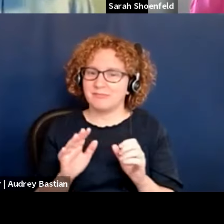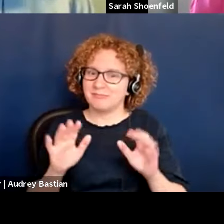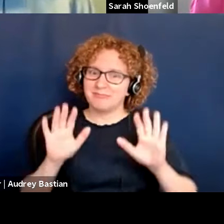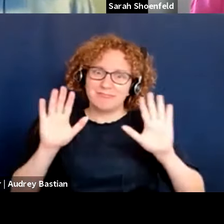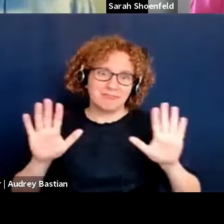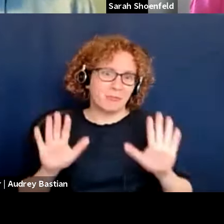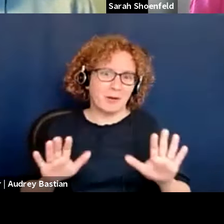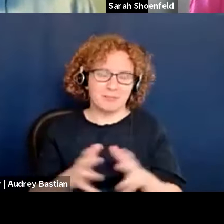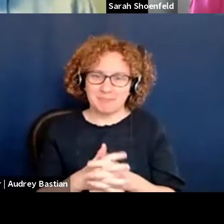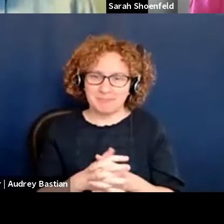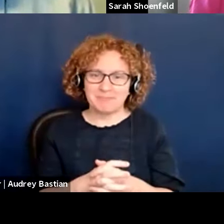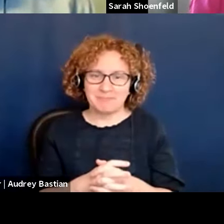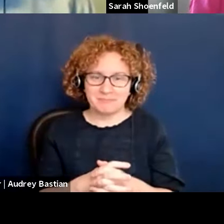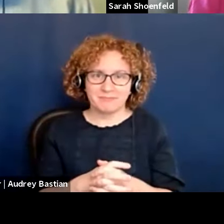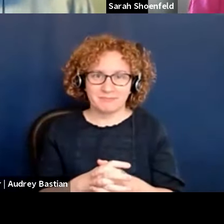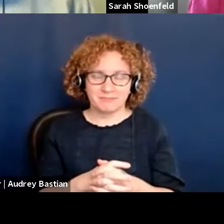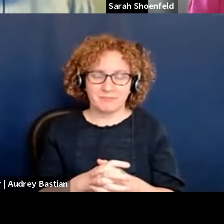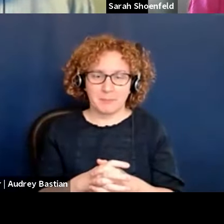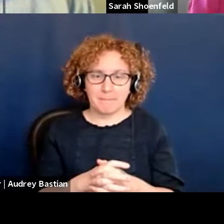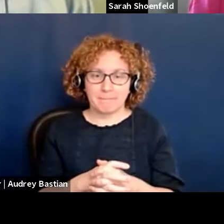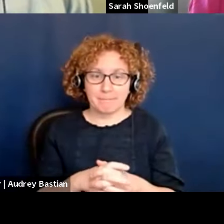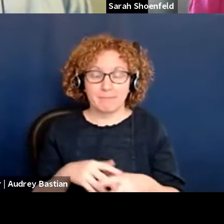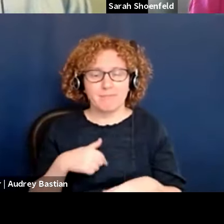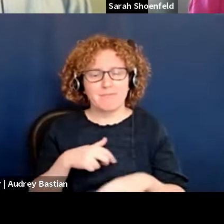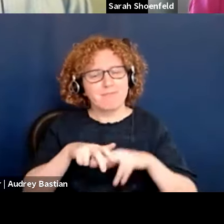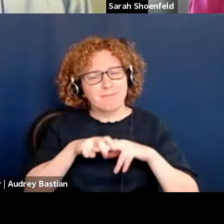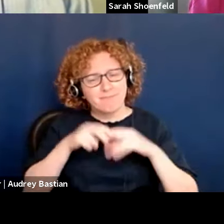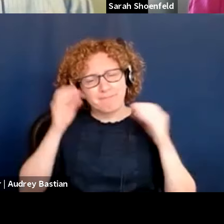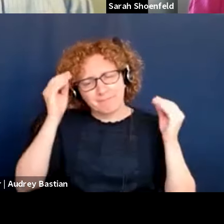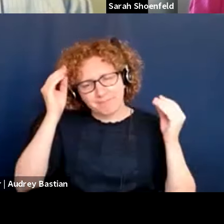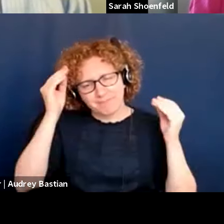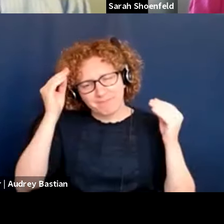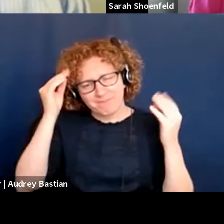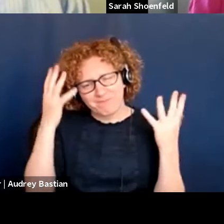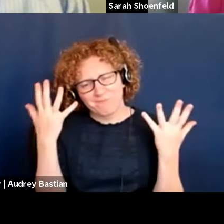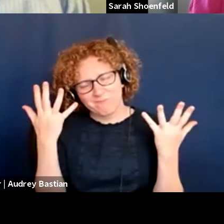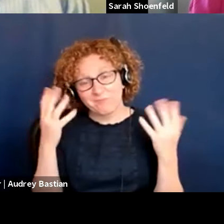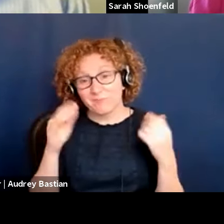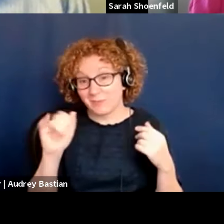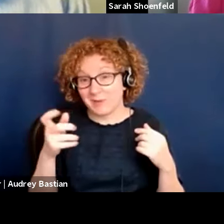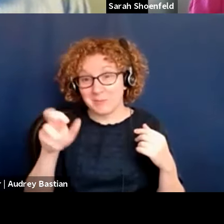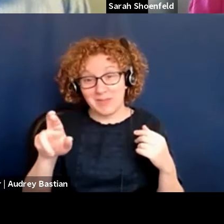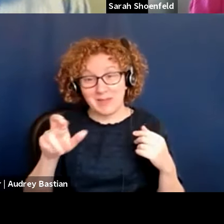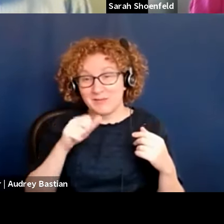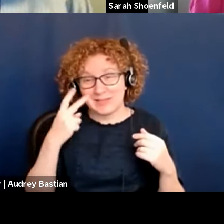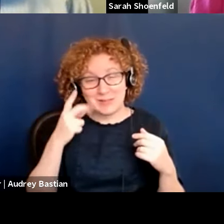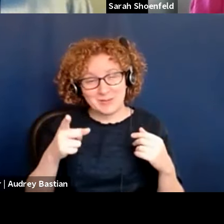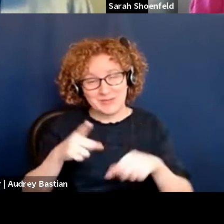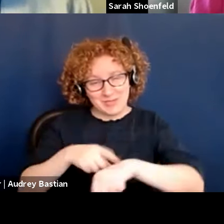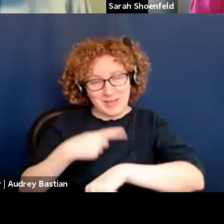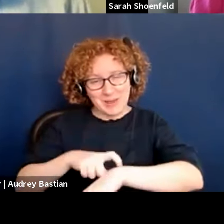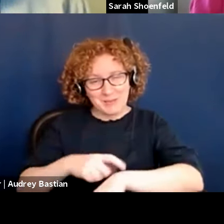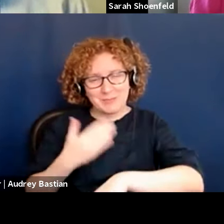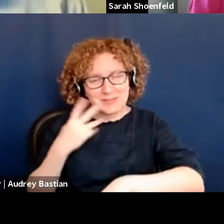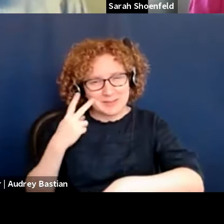great. And I was just sitting here thinking, in fact, Jasper, I haven't seen you in such a long time. Good to see